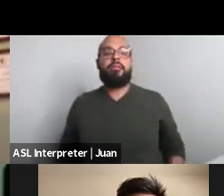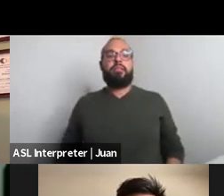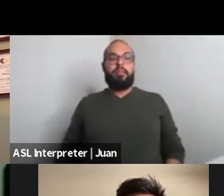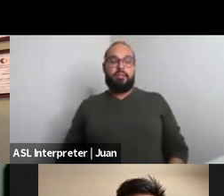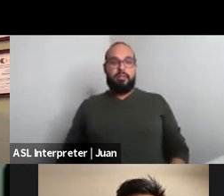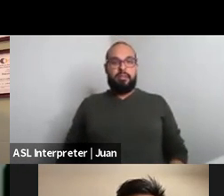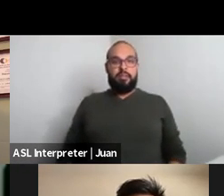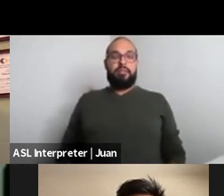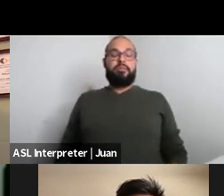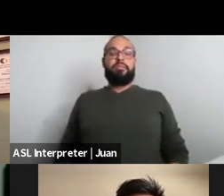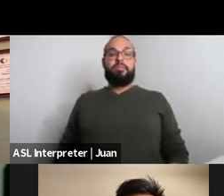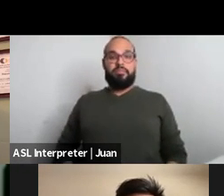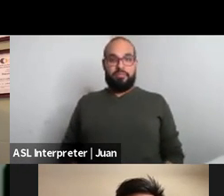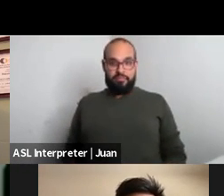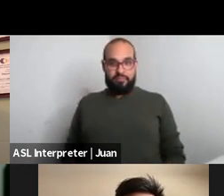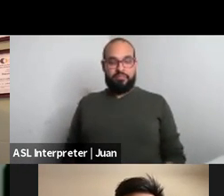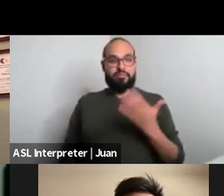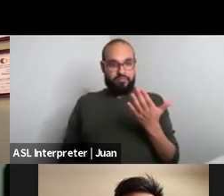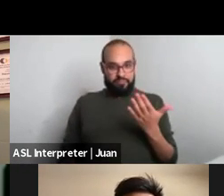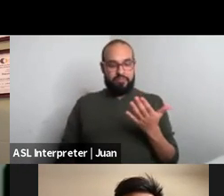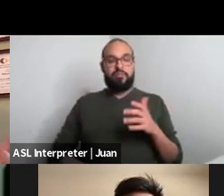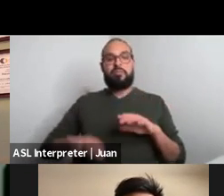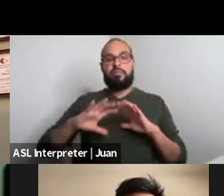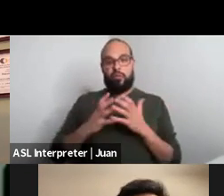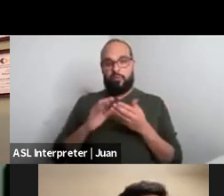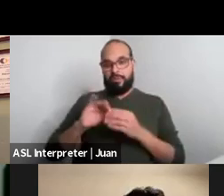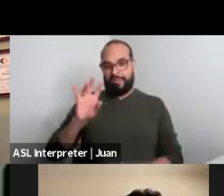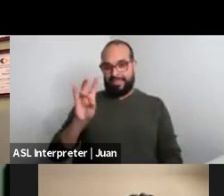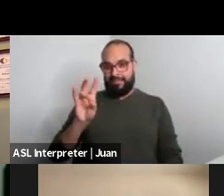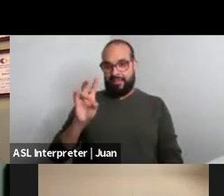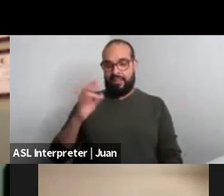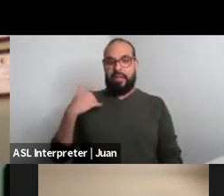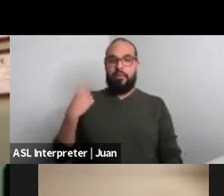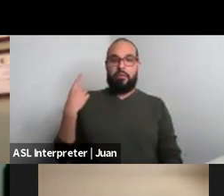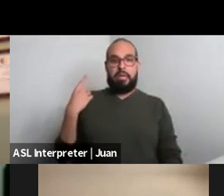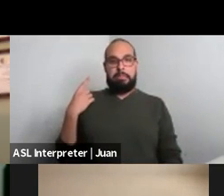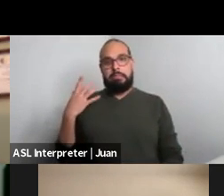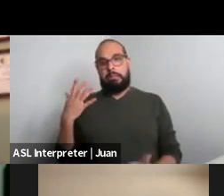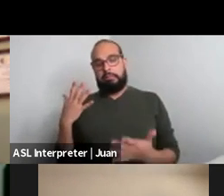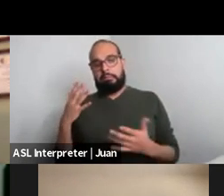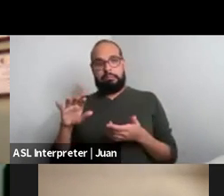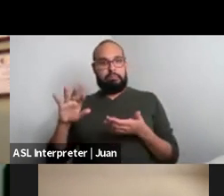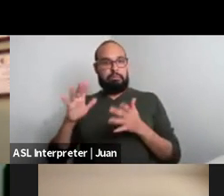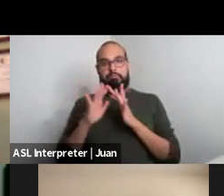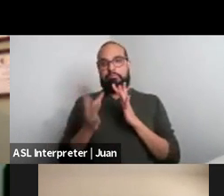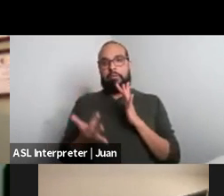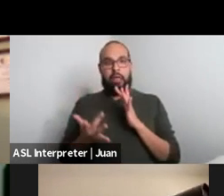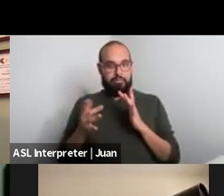Yes, Anita missed group 7. There was a little error and a glitch in the matrix. Yep. Getting Nita to the